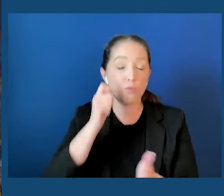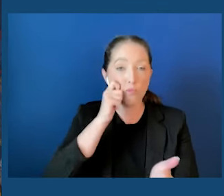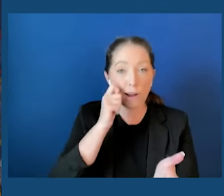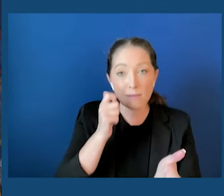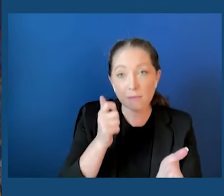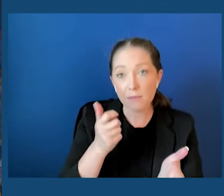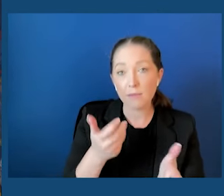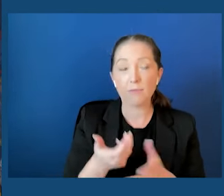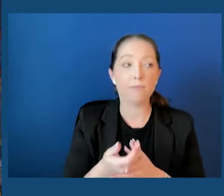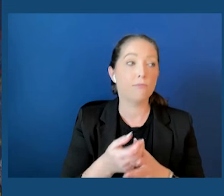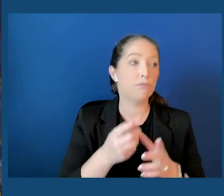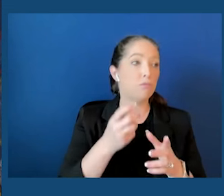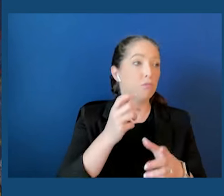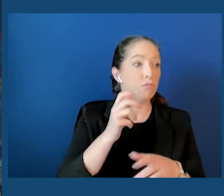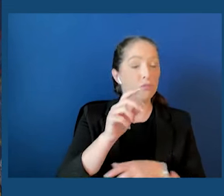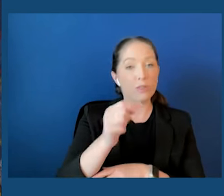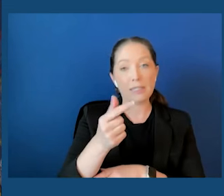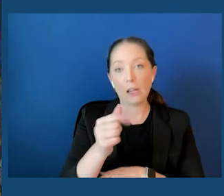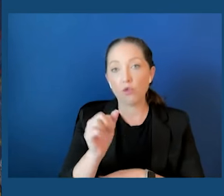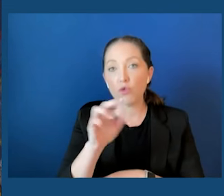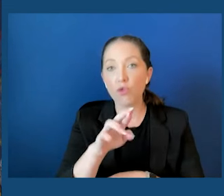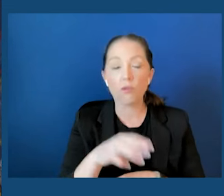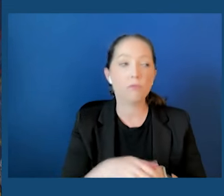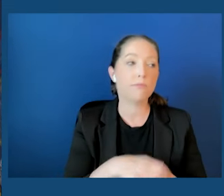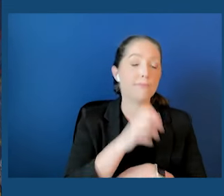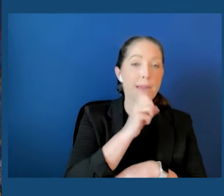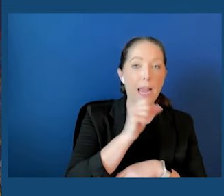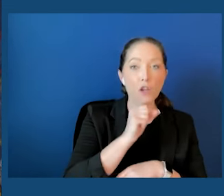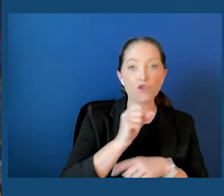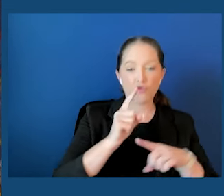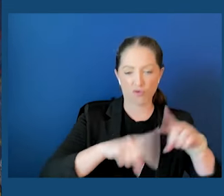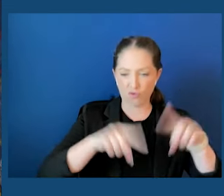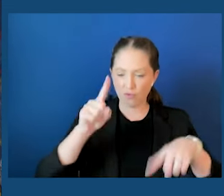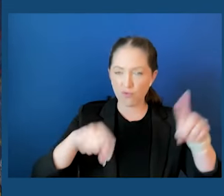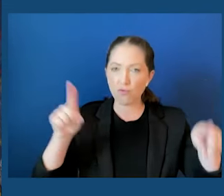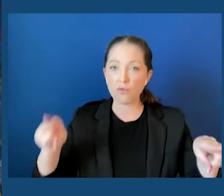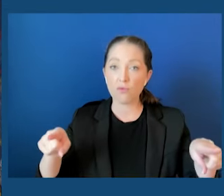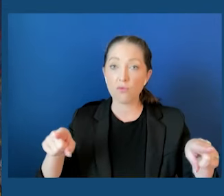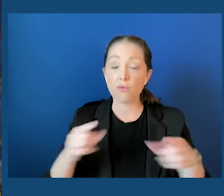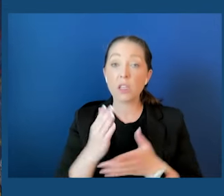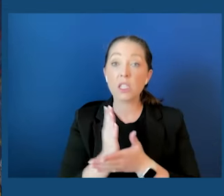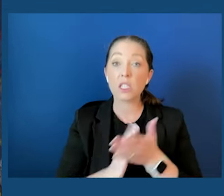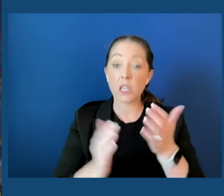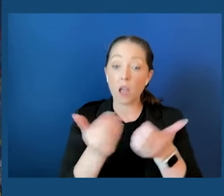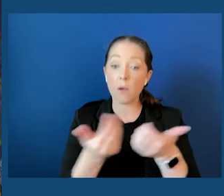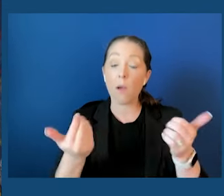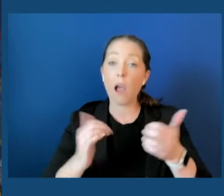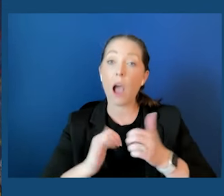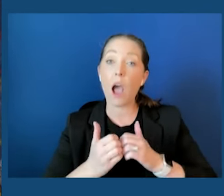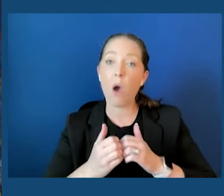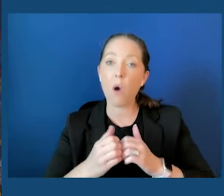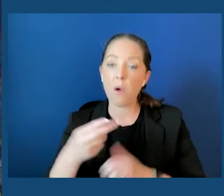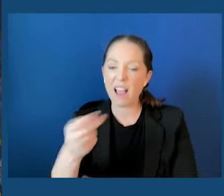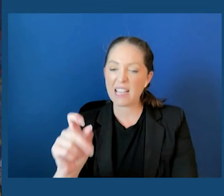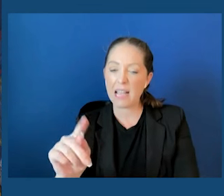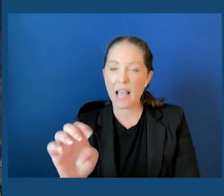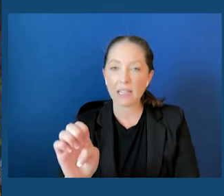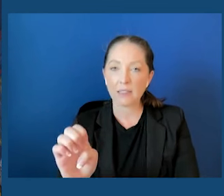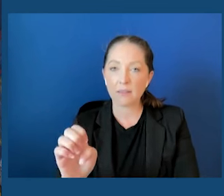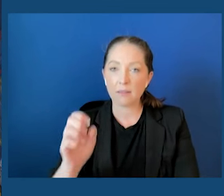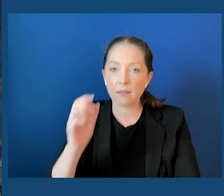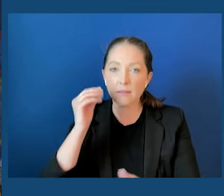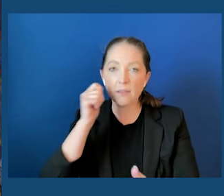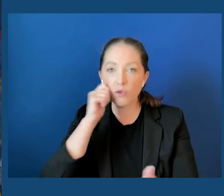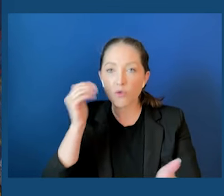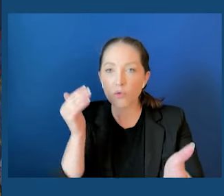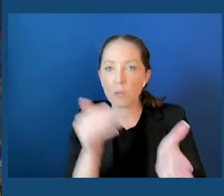by age, but some separated by hate, by discrimination, segregation, and